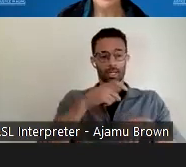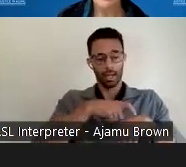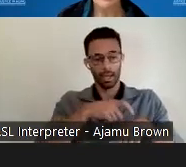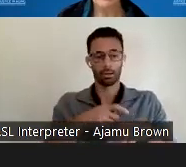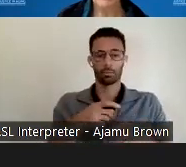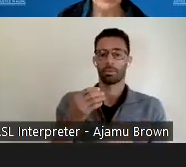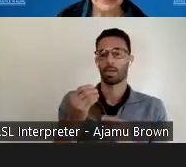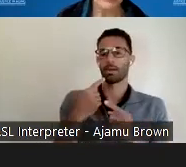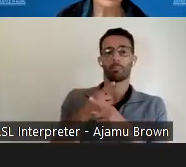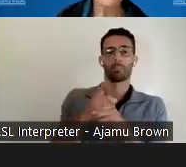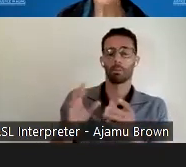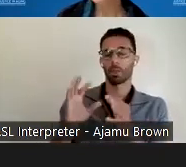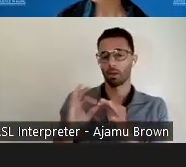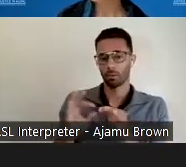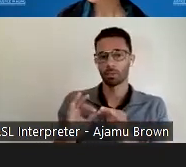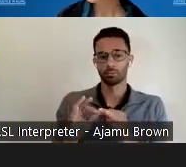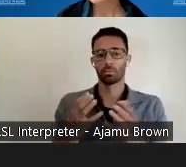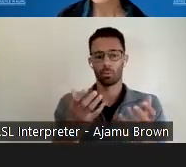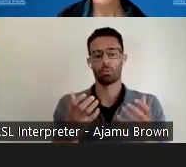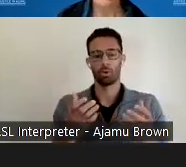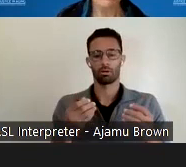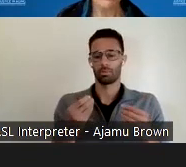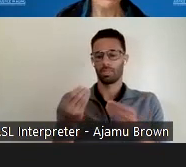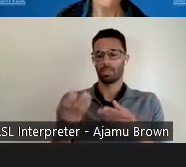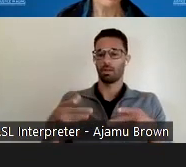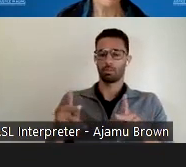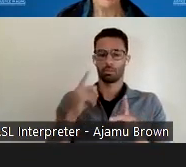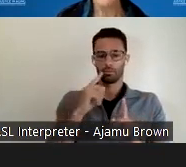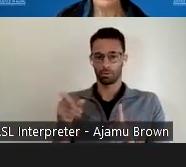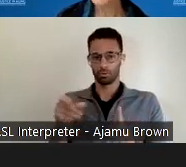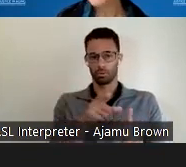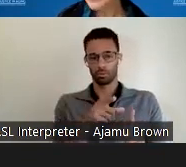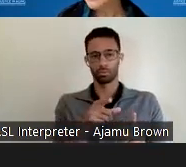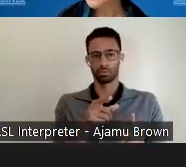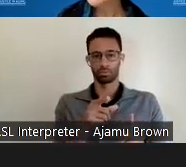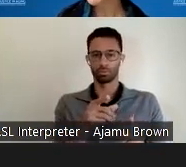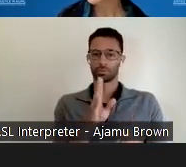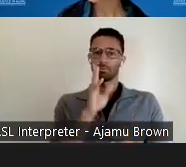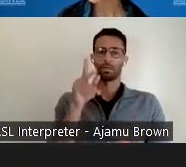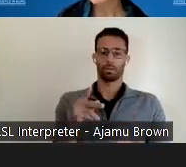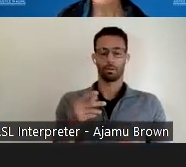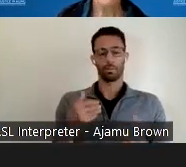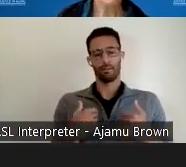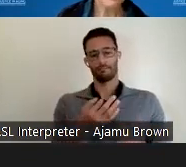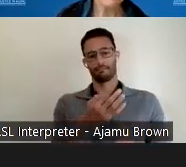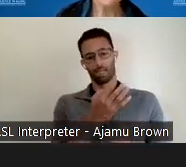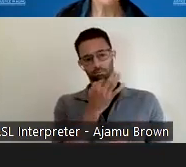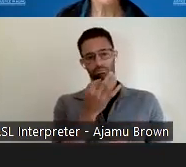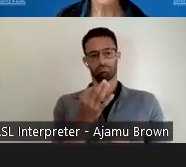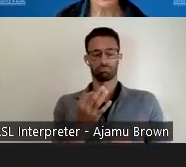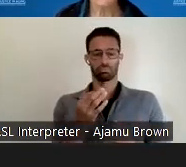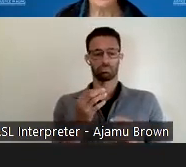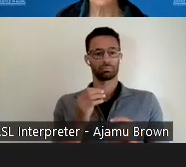we provide an opportunity for the voices of you who have the expertise to really weigh